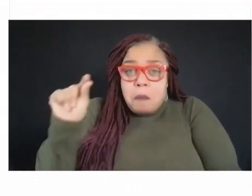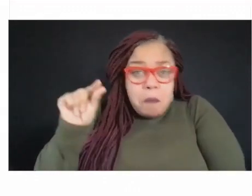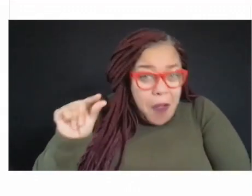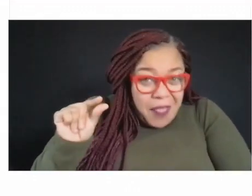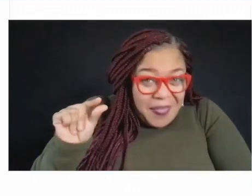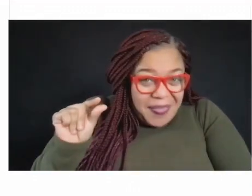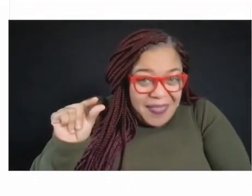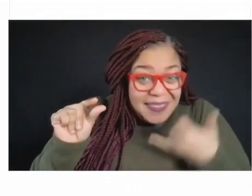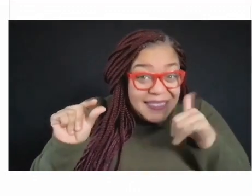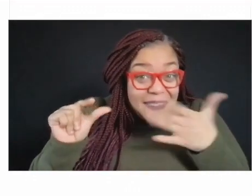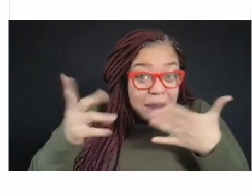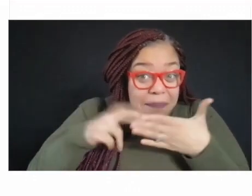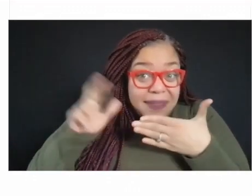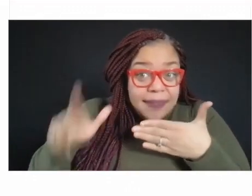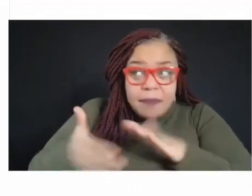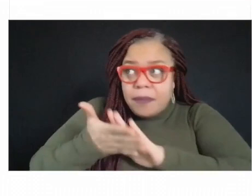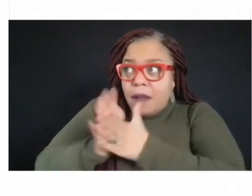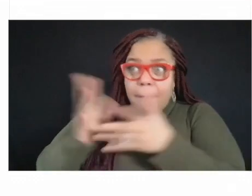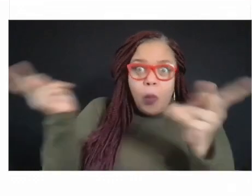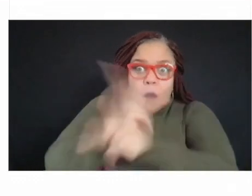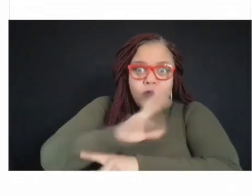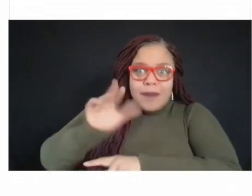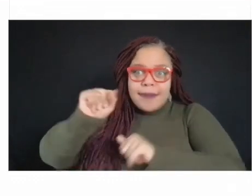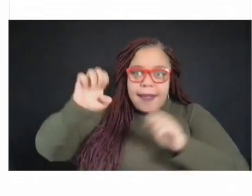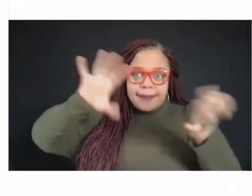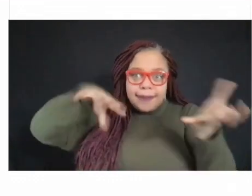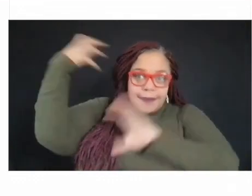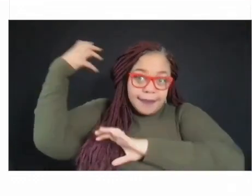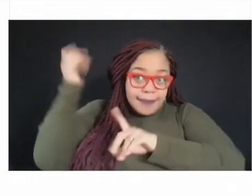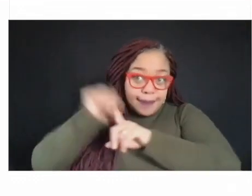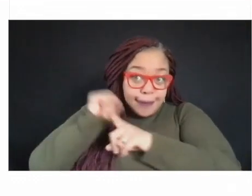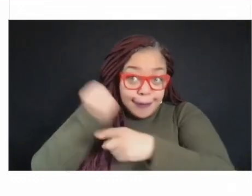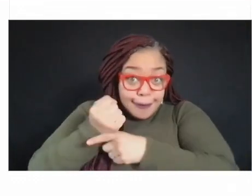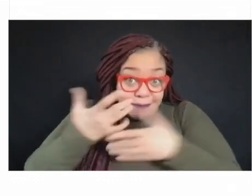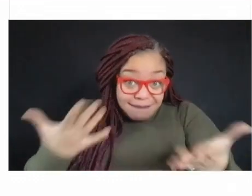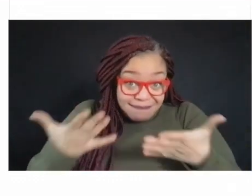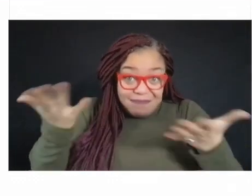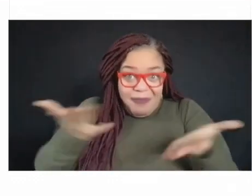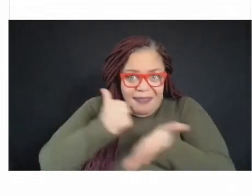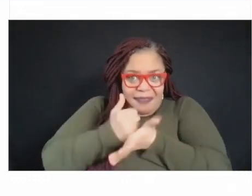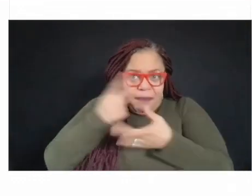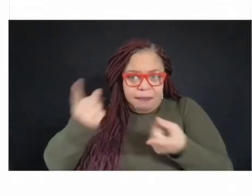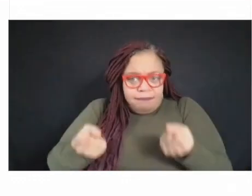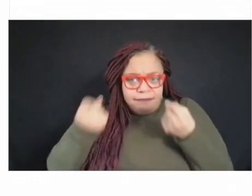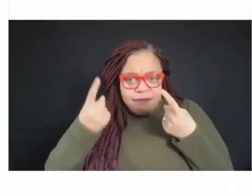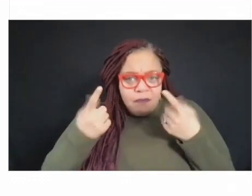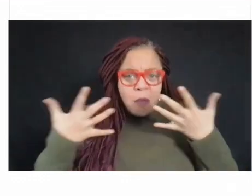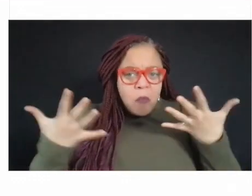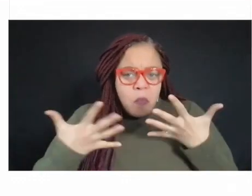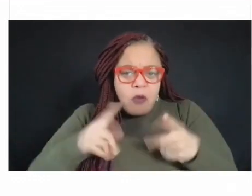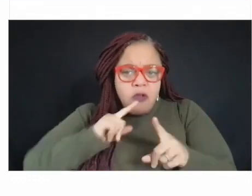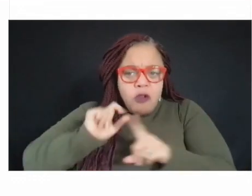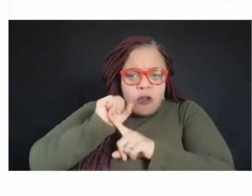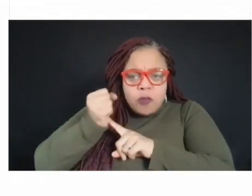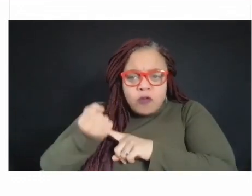situation. And we have to help them to understand what are the circumstances under which that worst case scenario should be